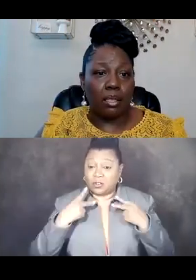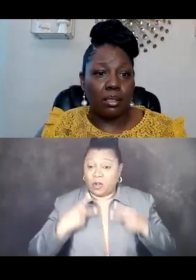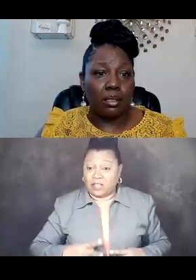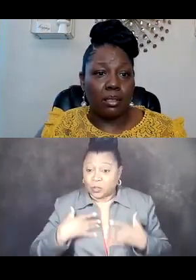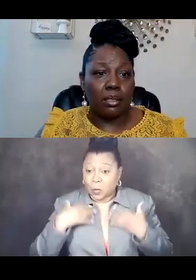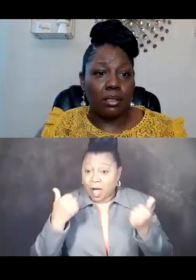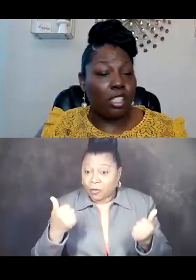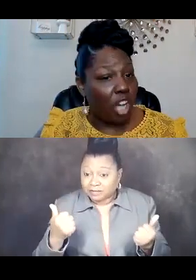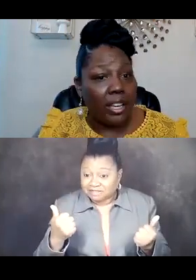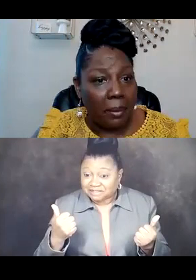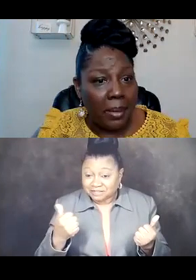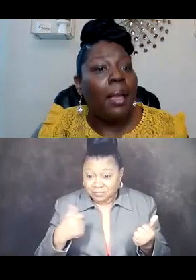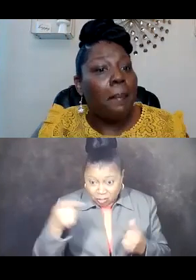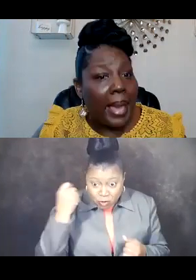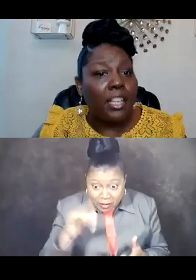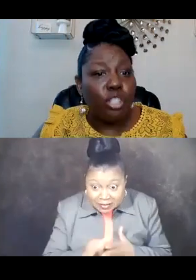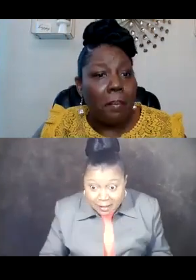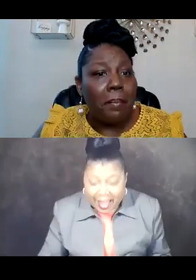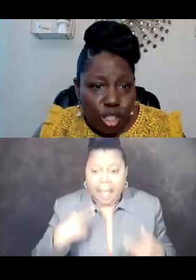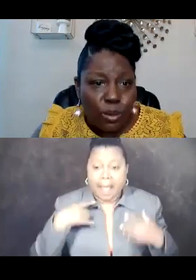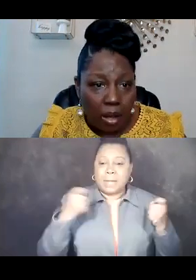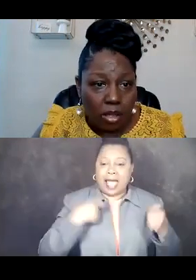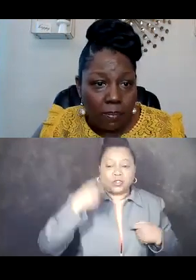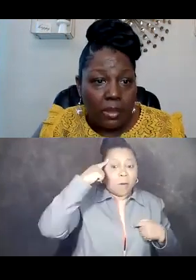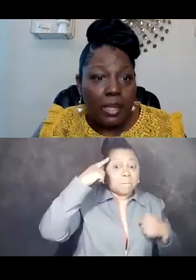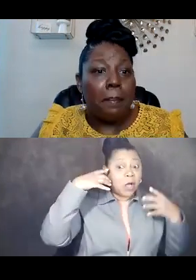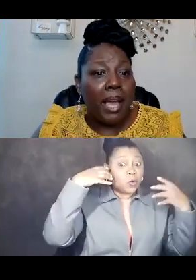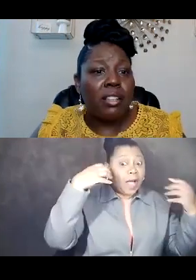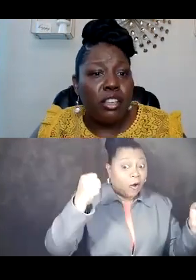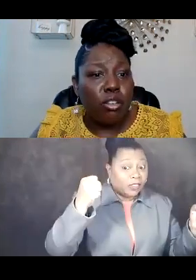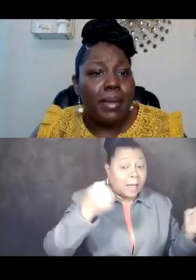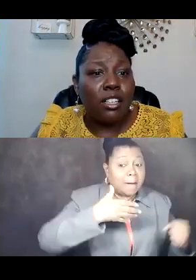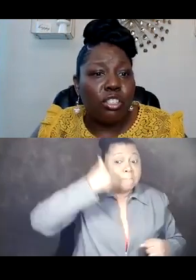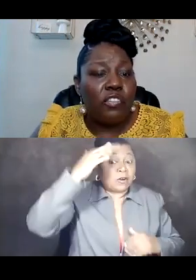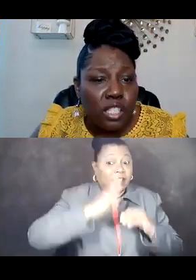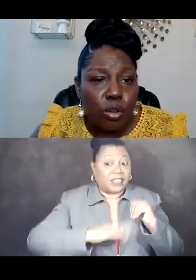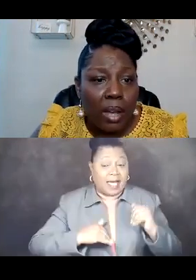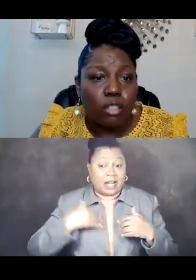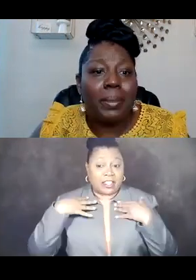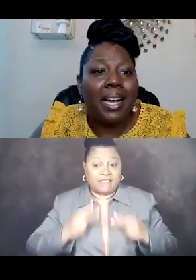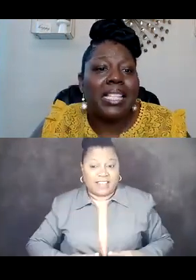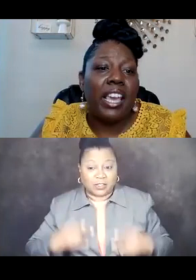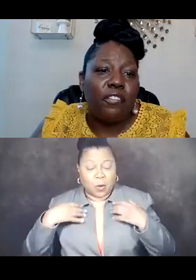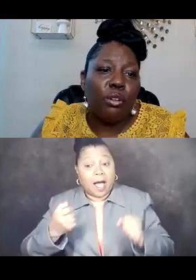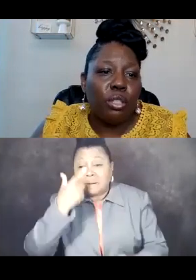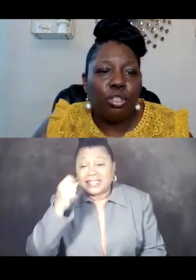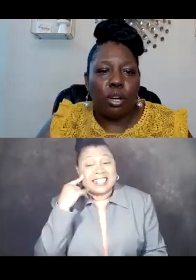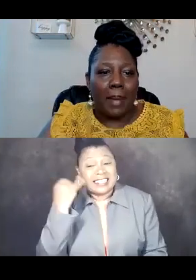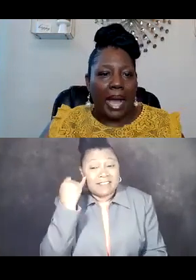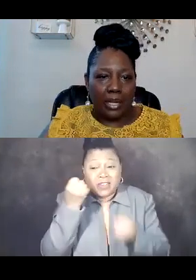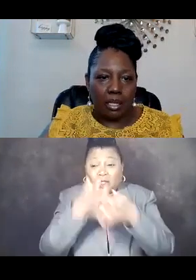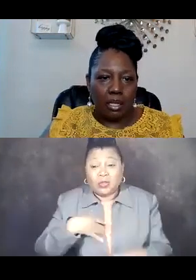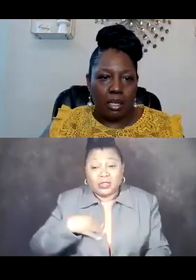health. Did y'all hear me? Manage your mental health better than you manage your physical health, because if you lose